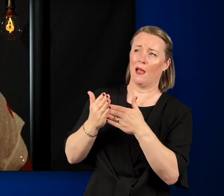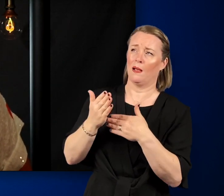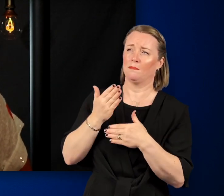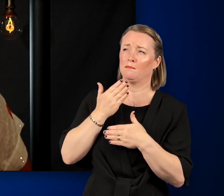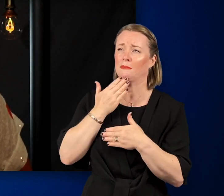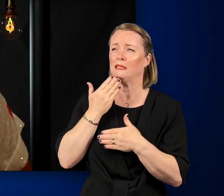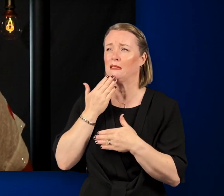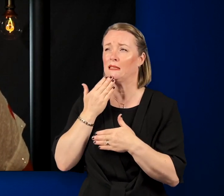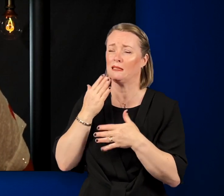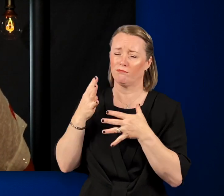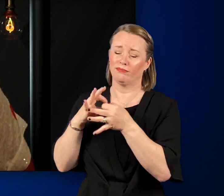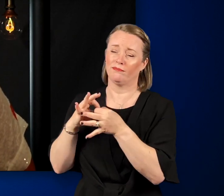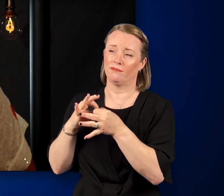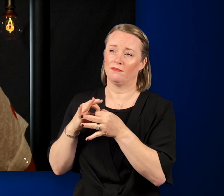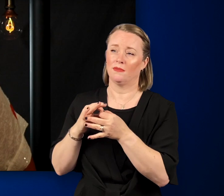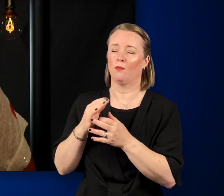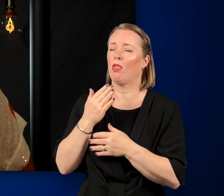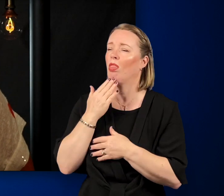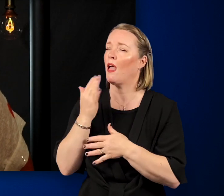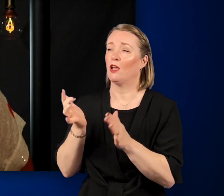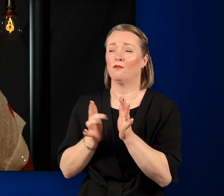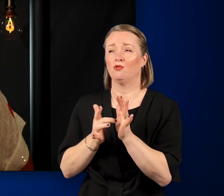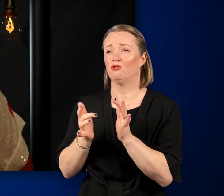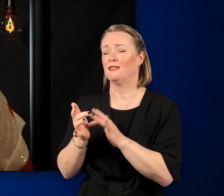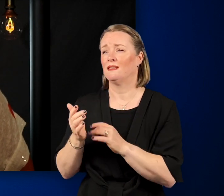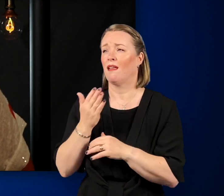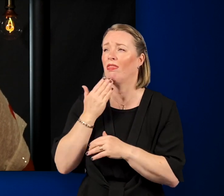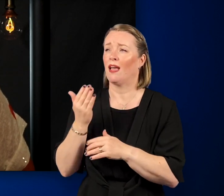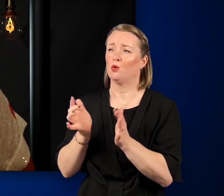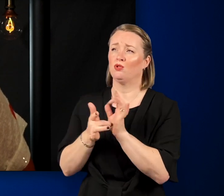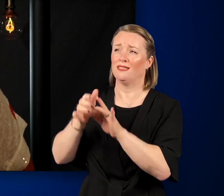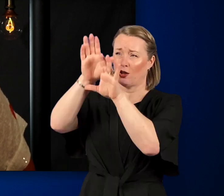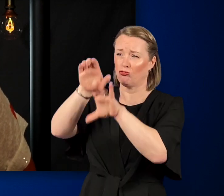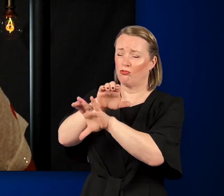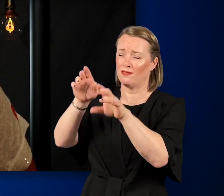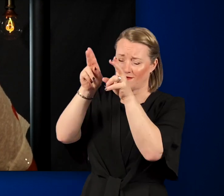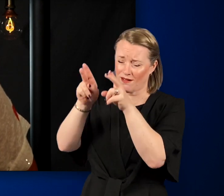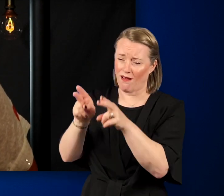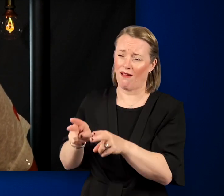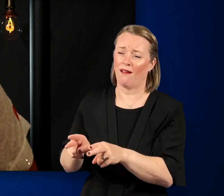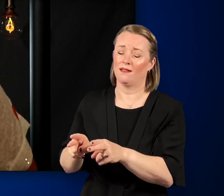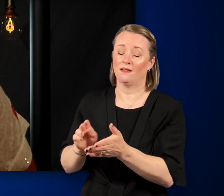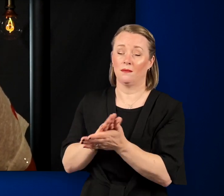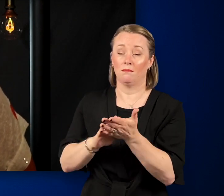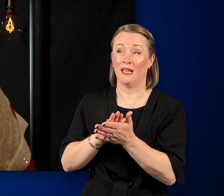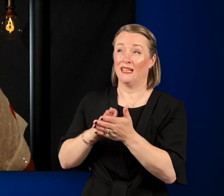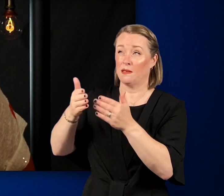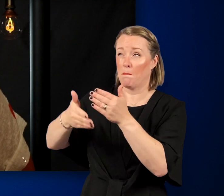you for him dying on the cross and providing the means of that becoming not a problem between us